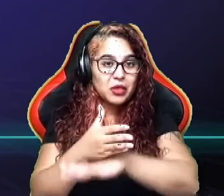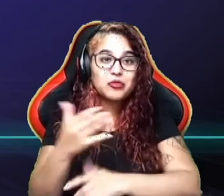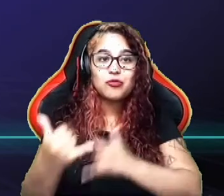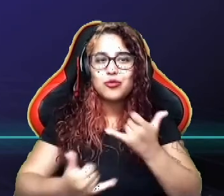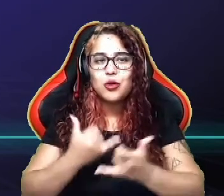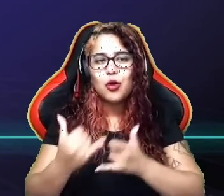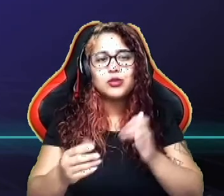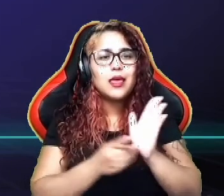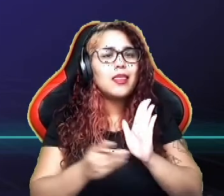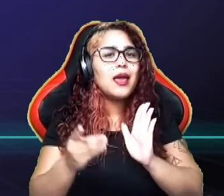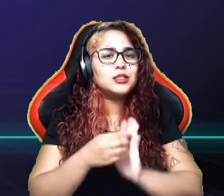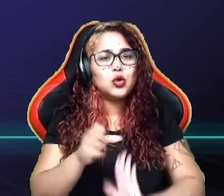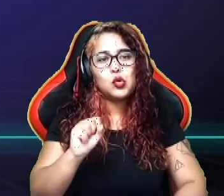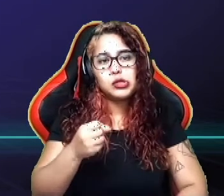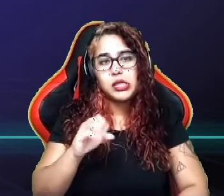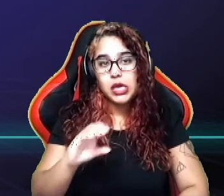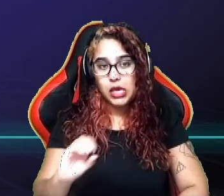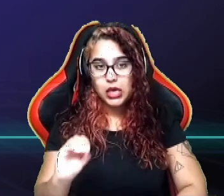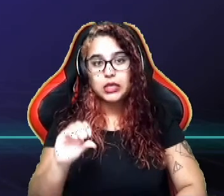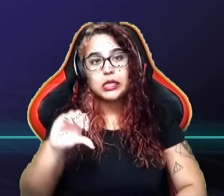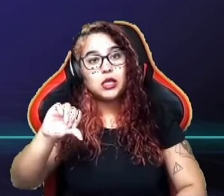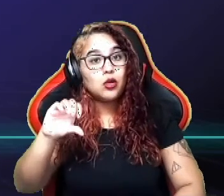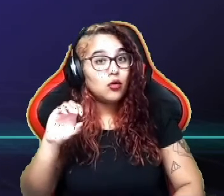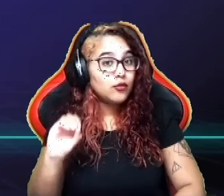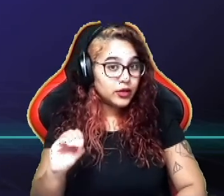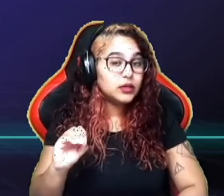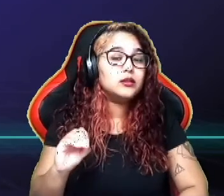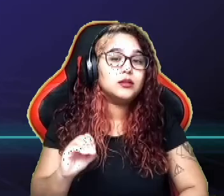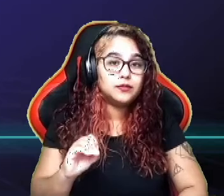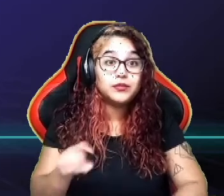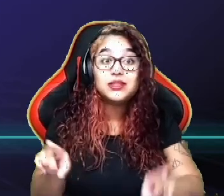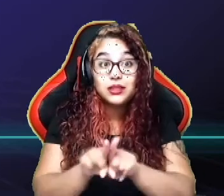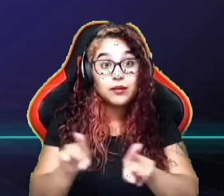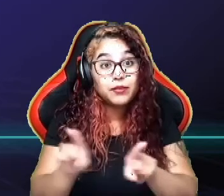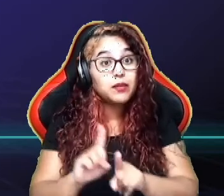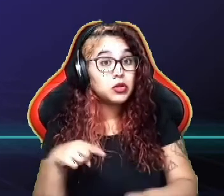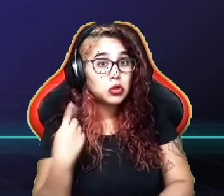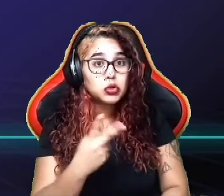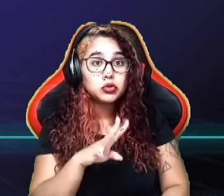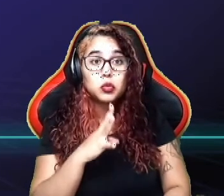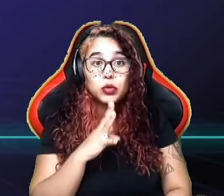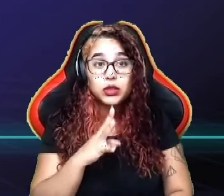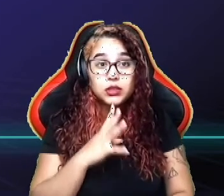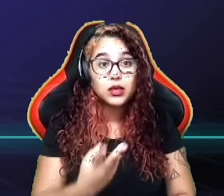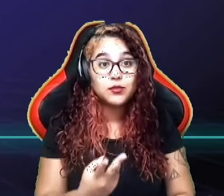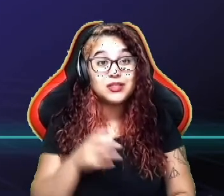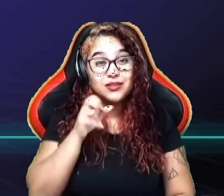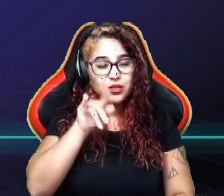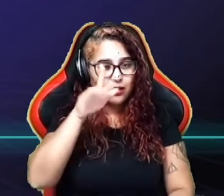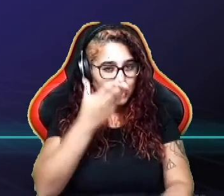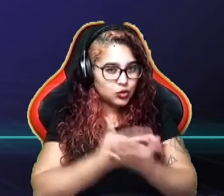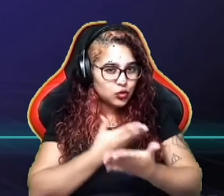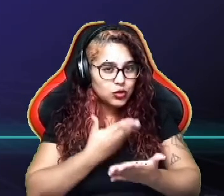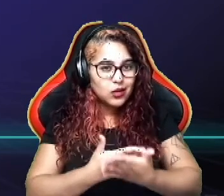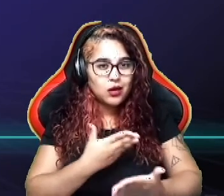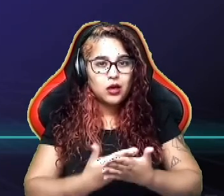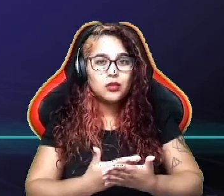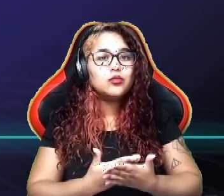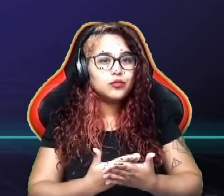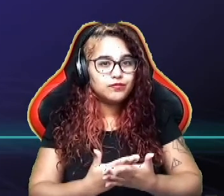revisit games from the 80s and 90s, even as a way, if you're studying, you